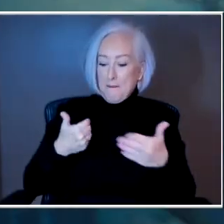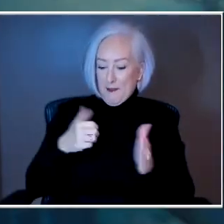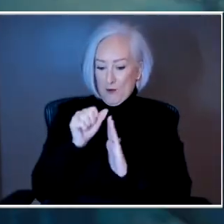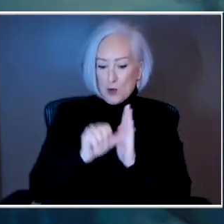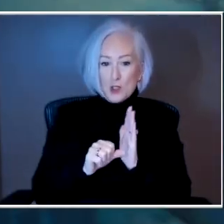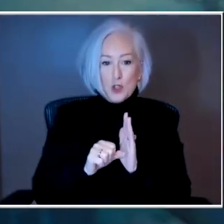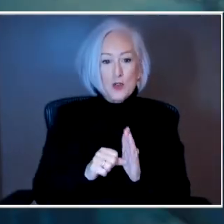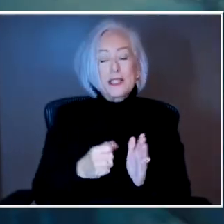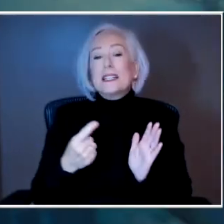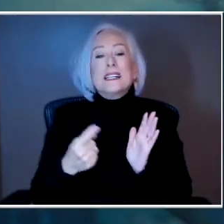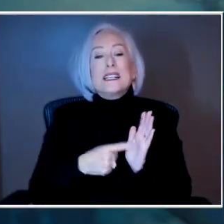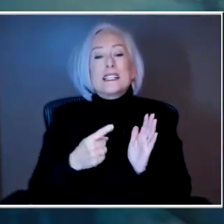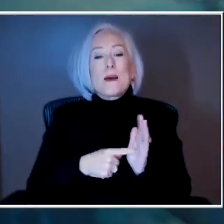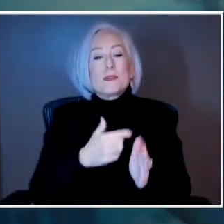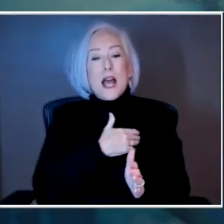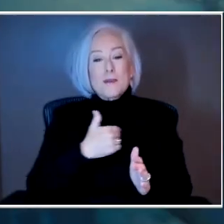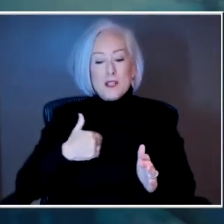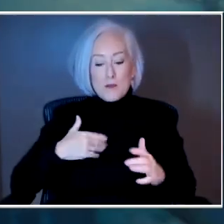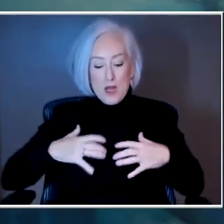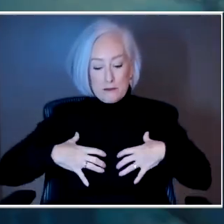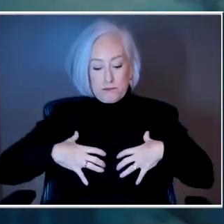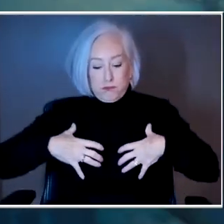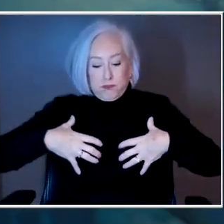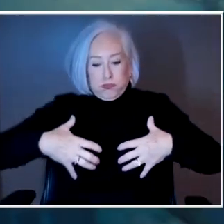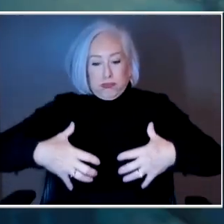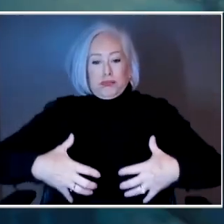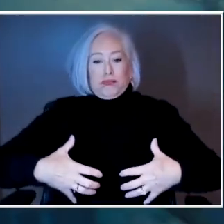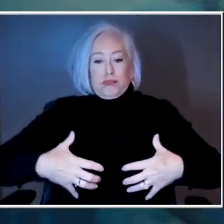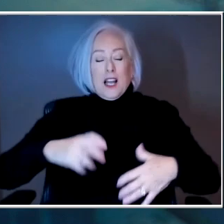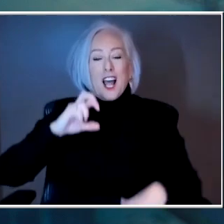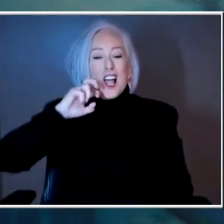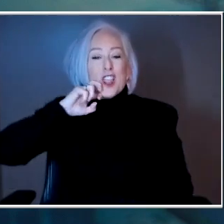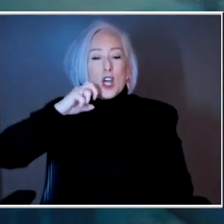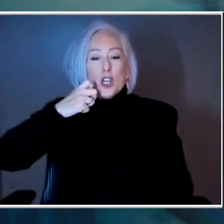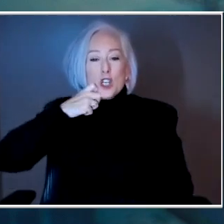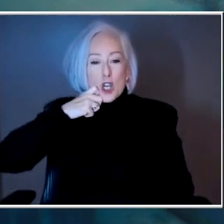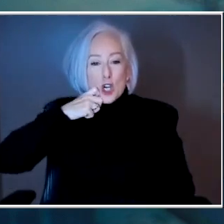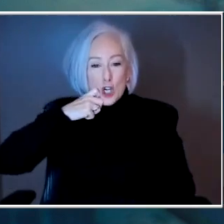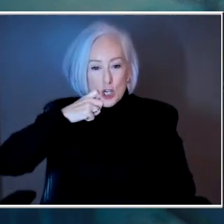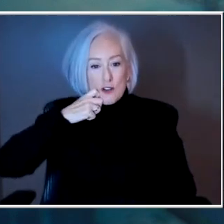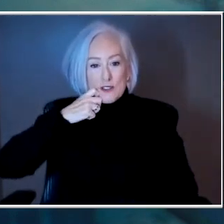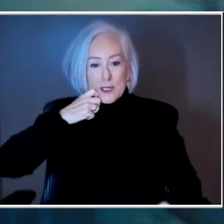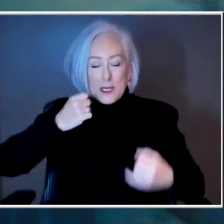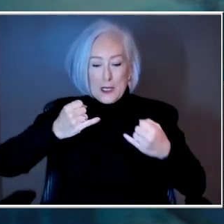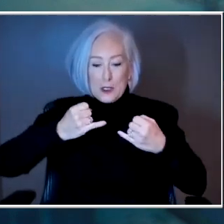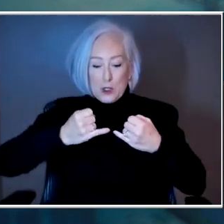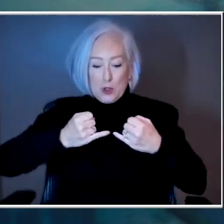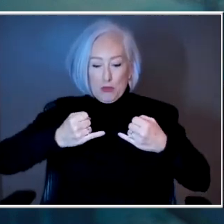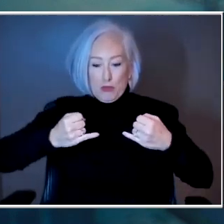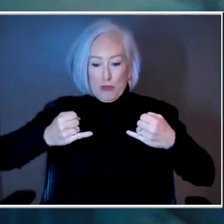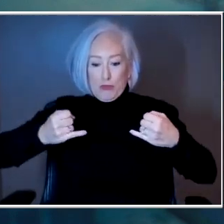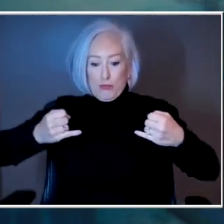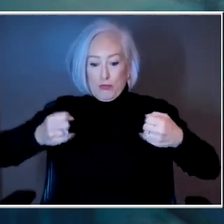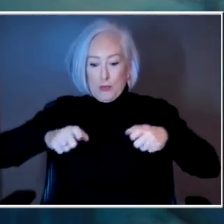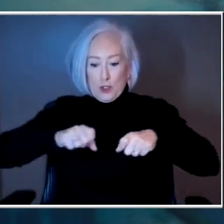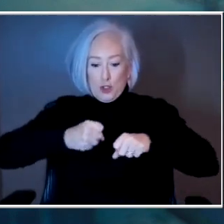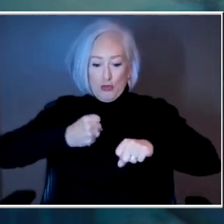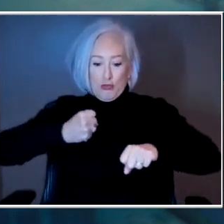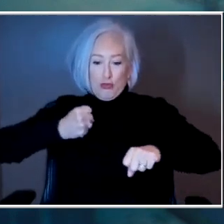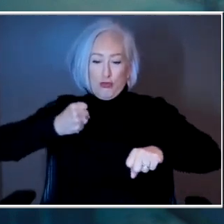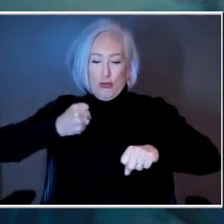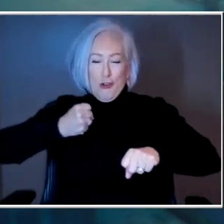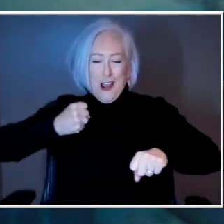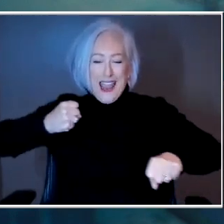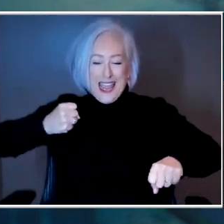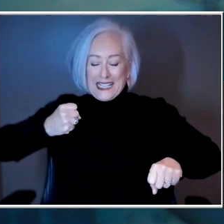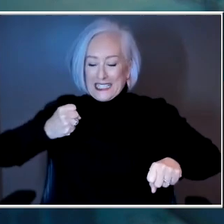are stretched out and they don't perform as well. And so when we make their breasts smaller, sometimes the nerves are just happier, and then you have more feeling. And sometimes people have a little